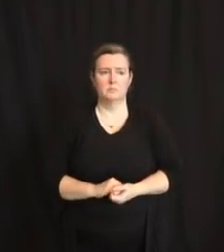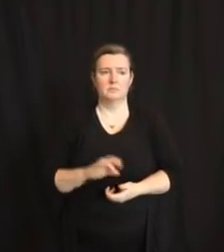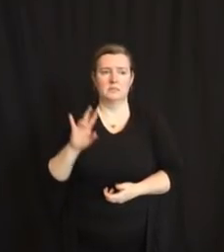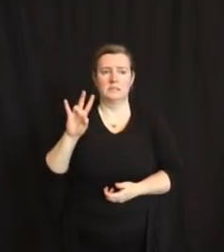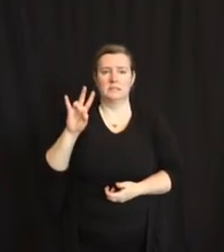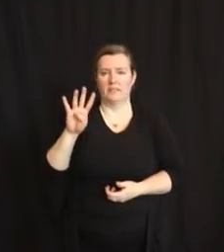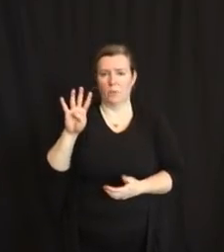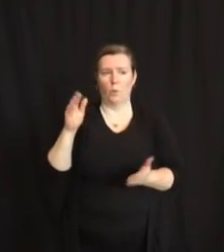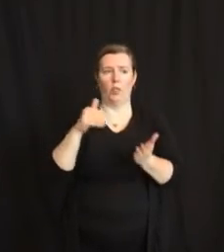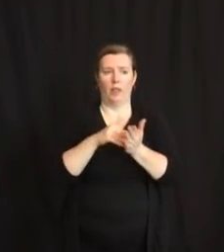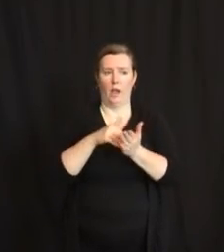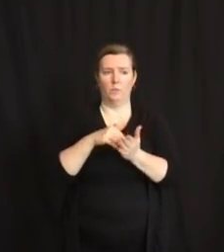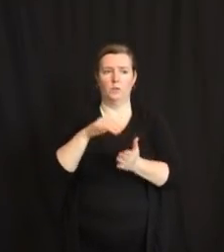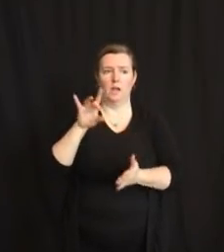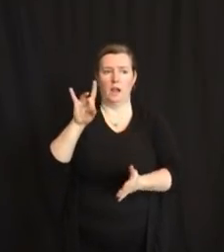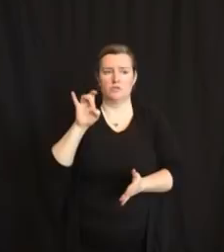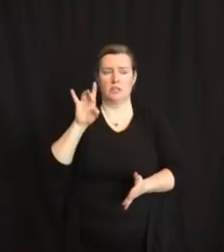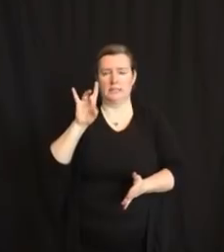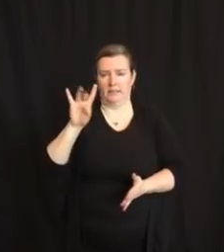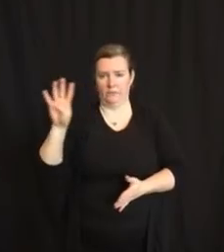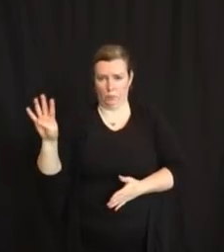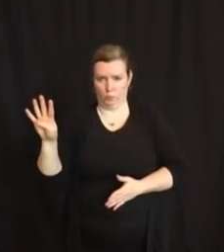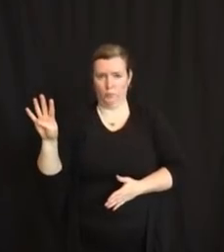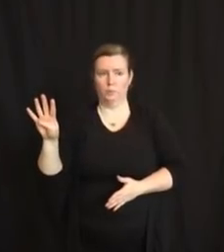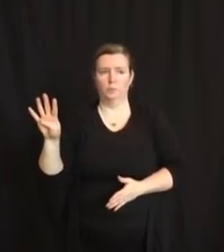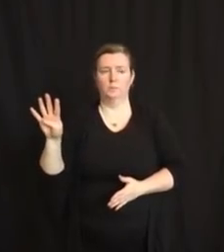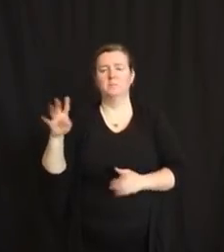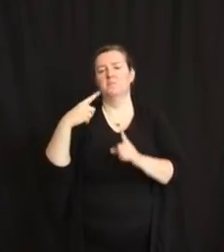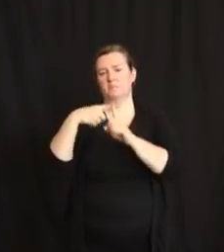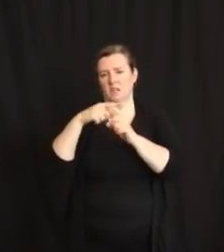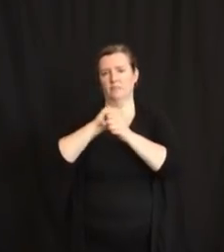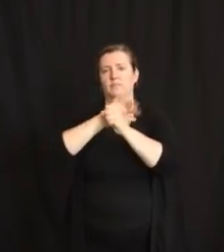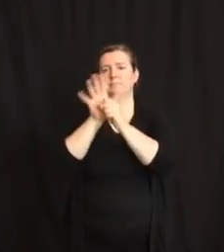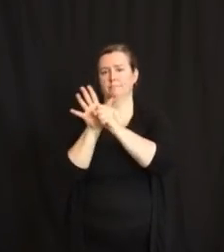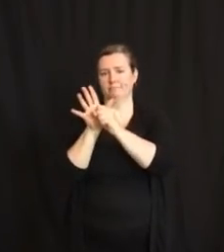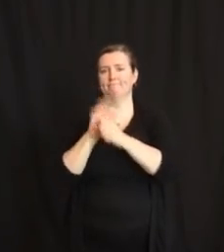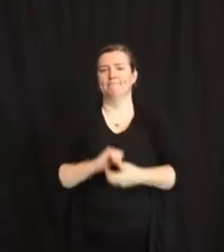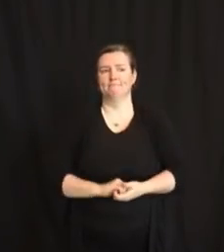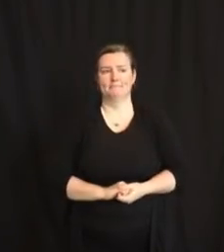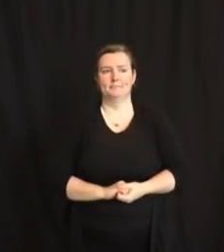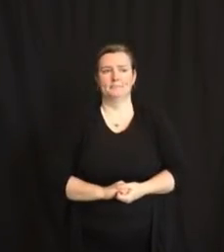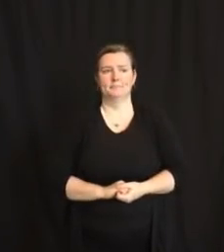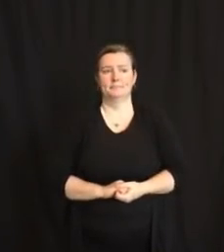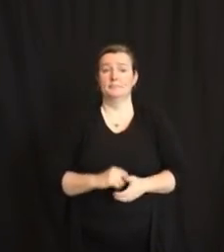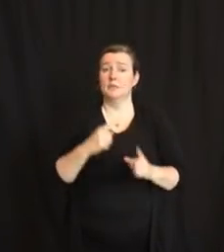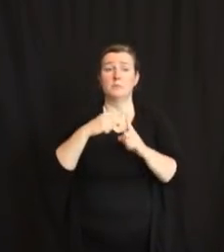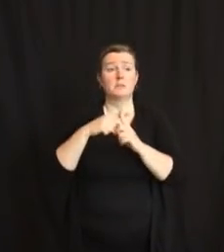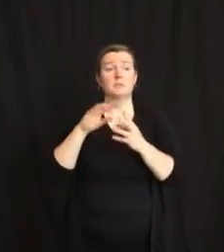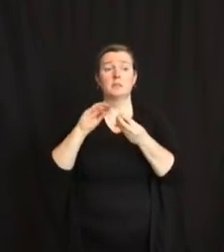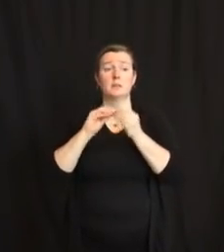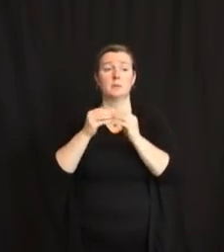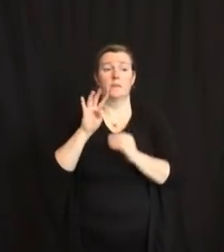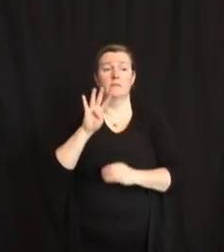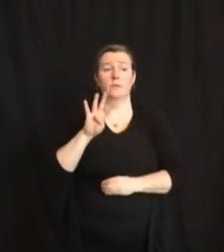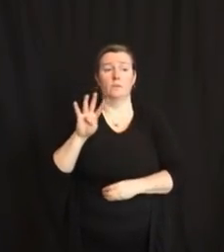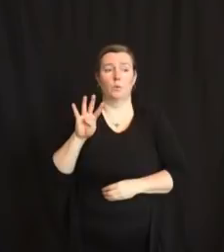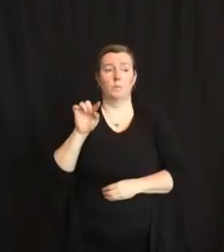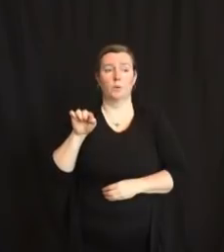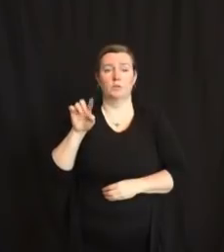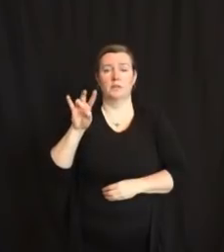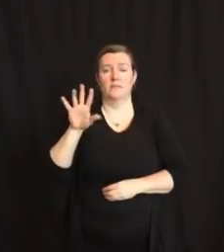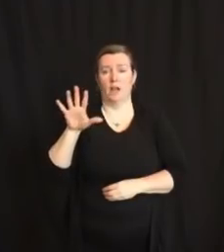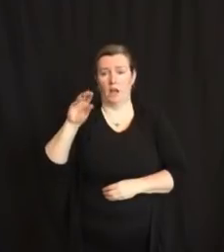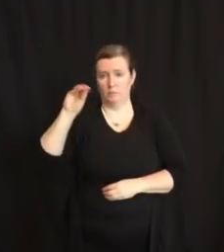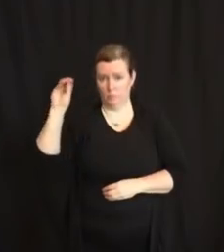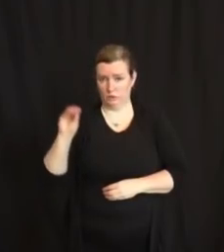74,884 returning positive, for a positivity rate of 44.75%. that has